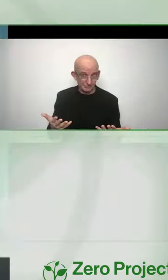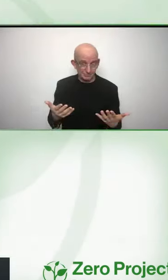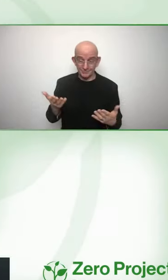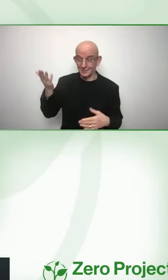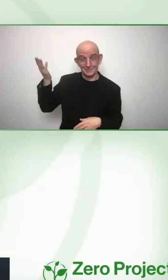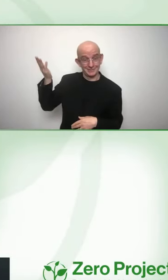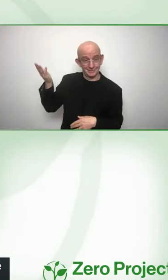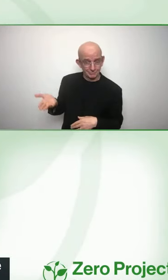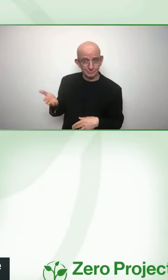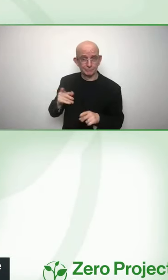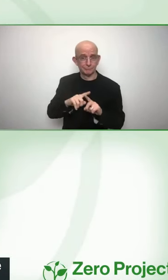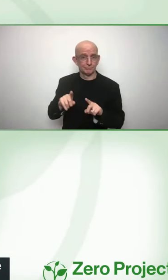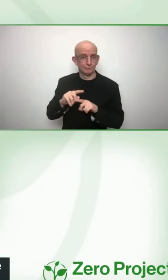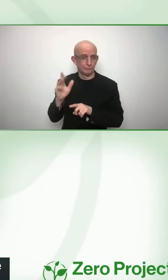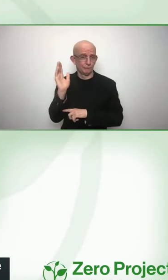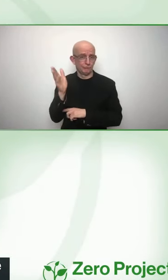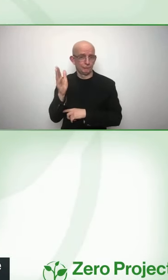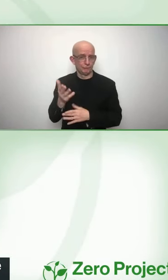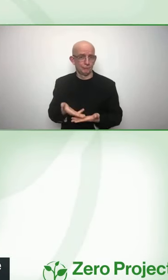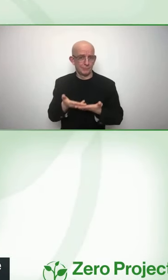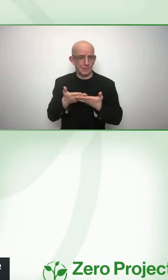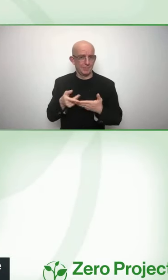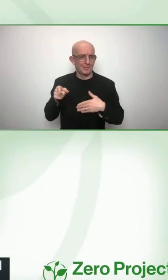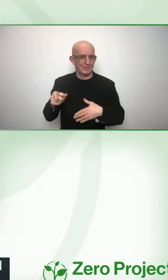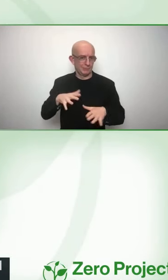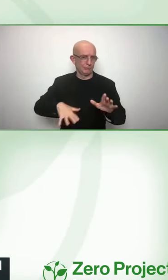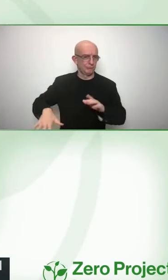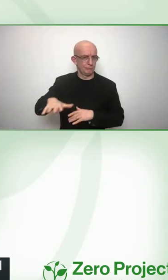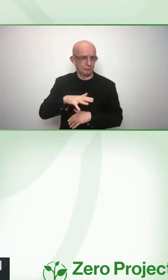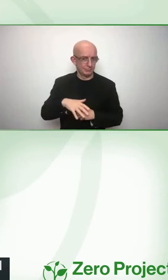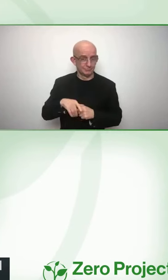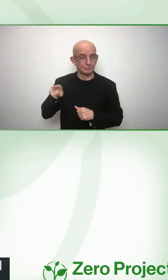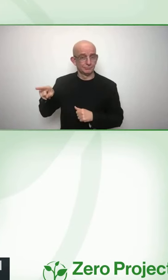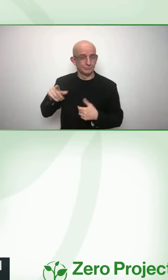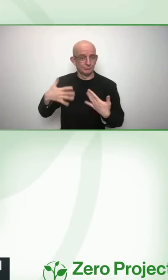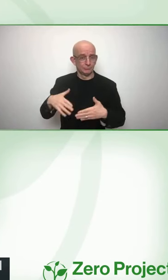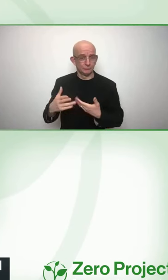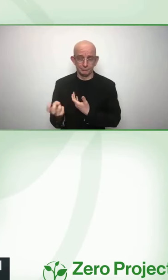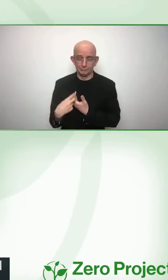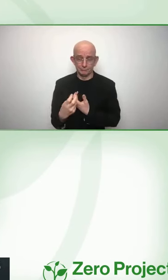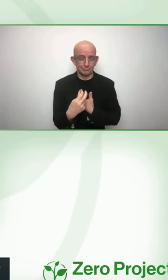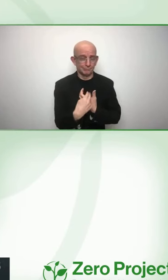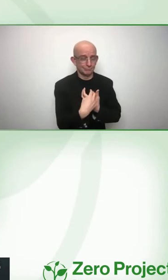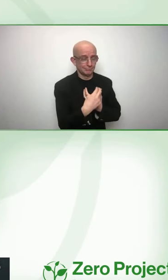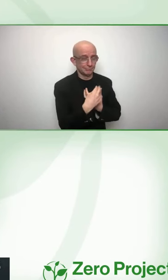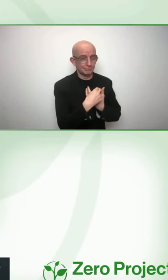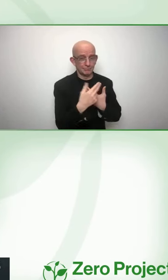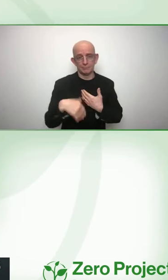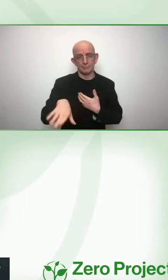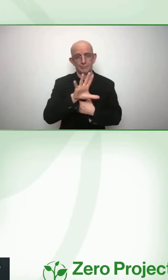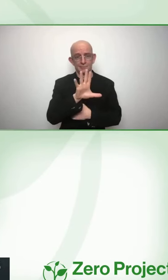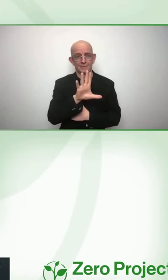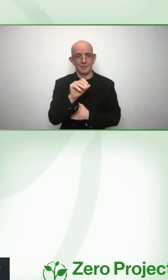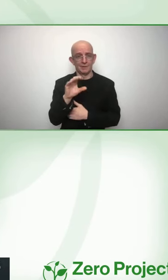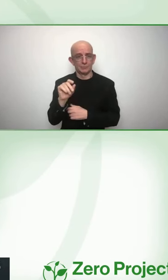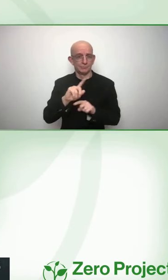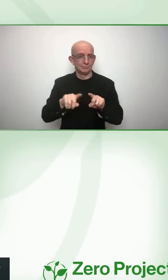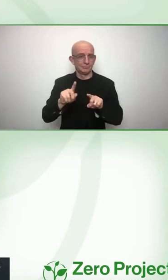dollars, employing 20 million people worldwide who are committed to radically transforming the system.